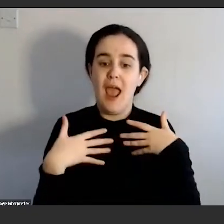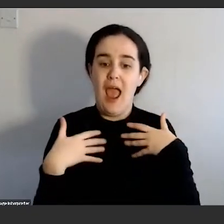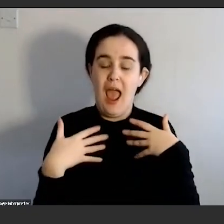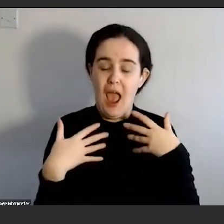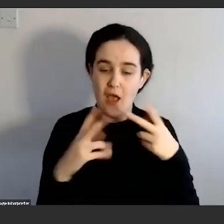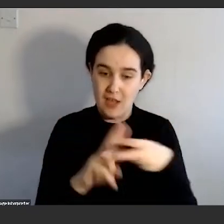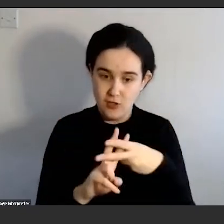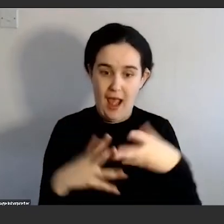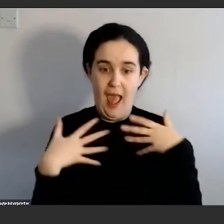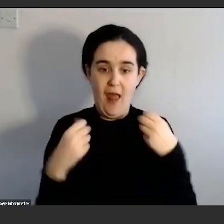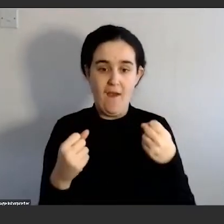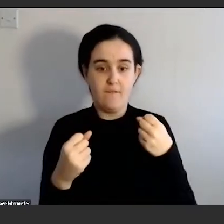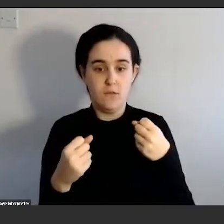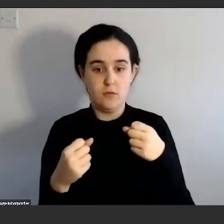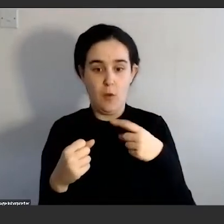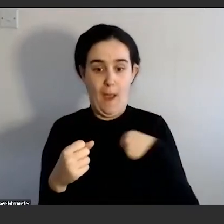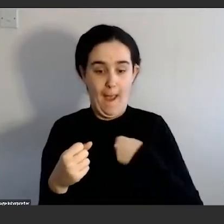life? Take a look.